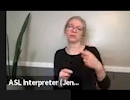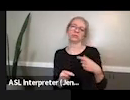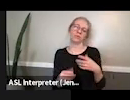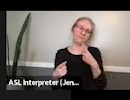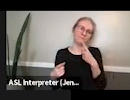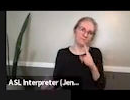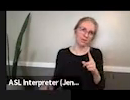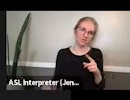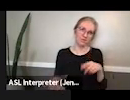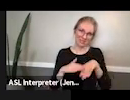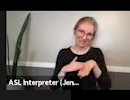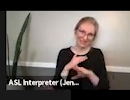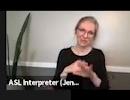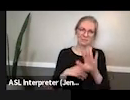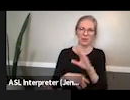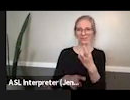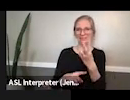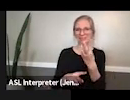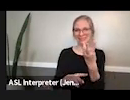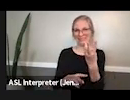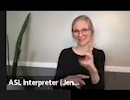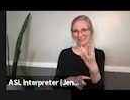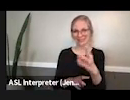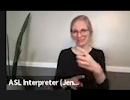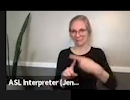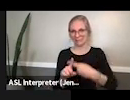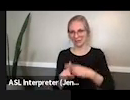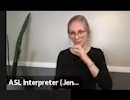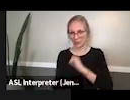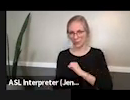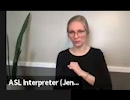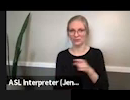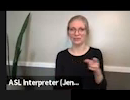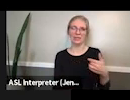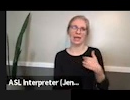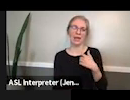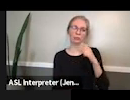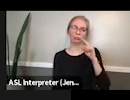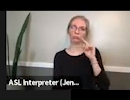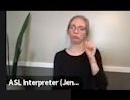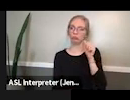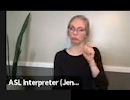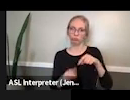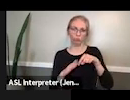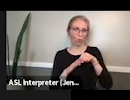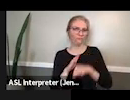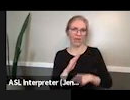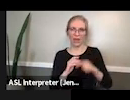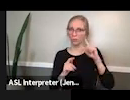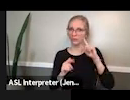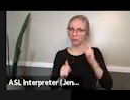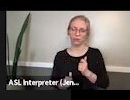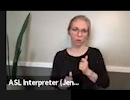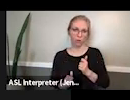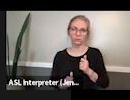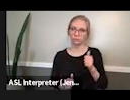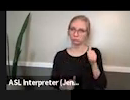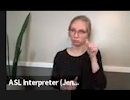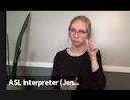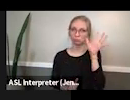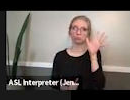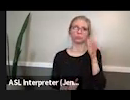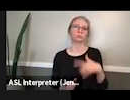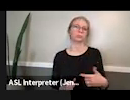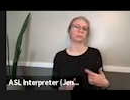about 16 months of age. He had a profound hearing loss. We worked with the family. We